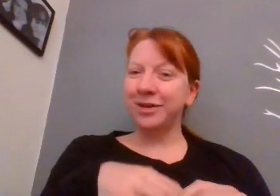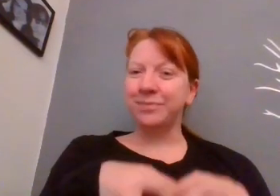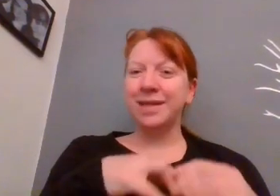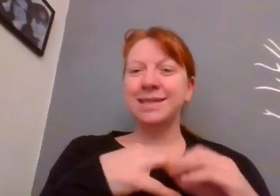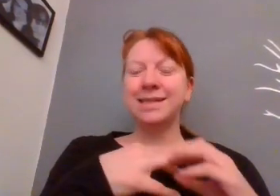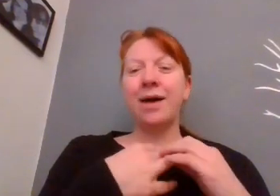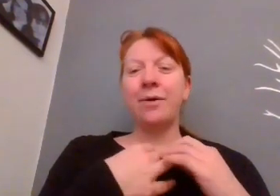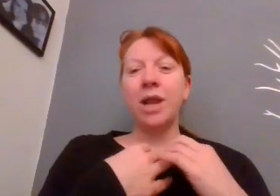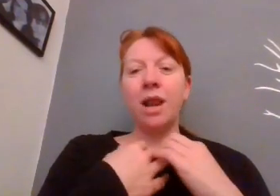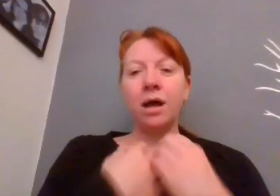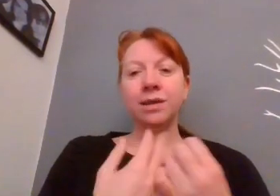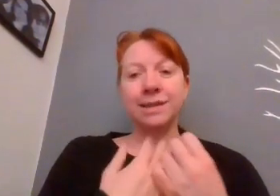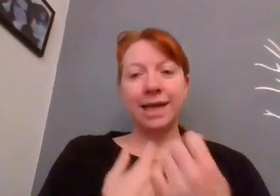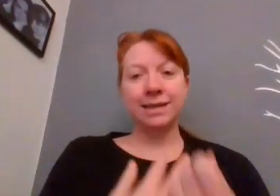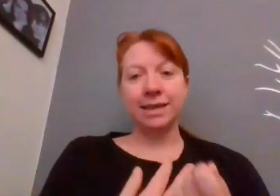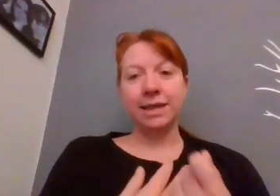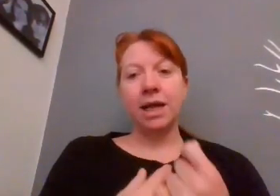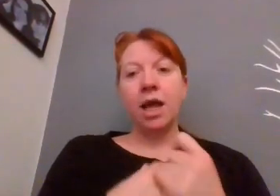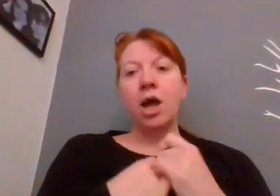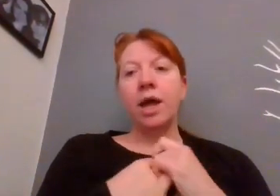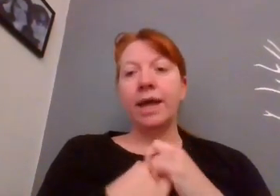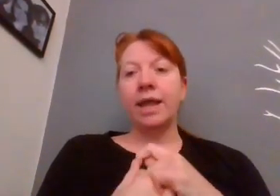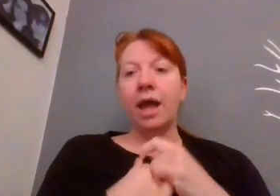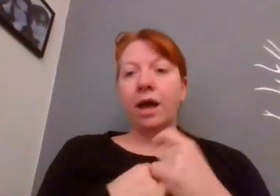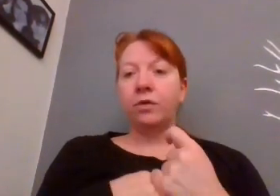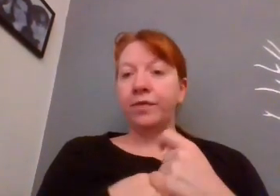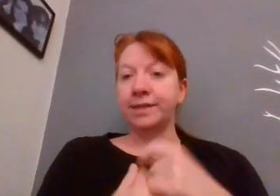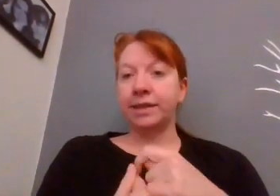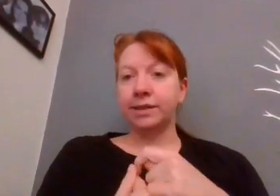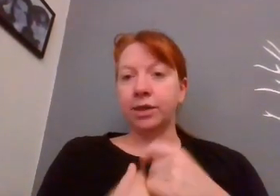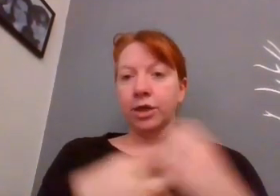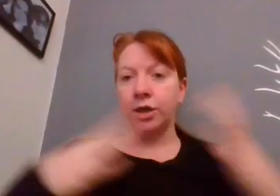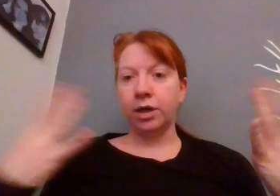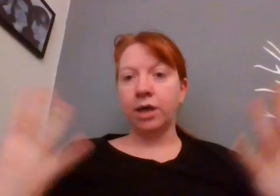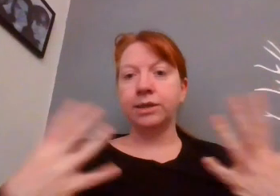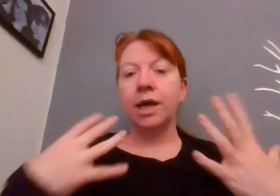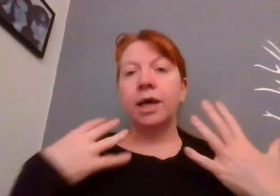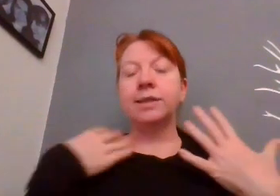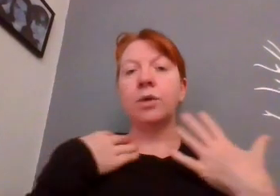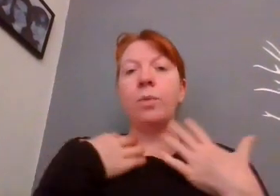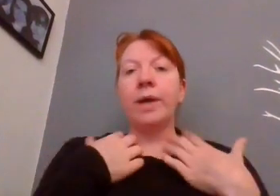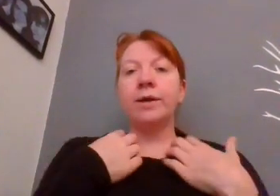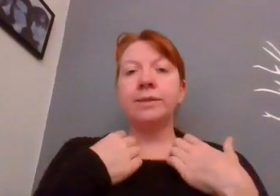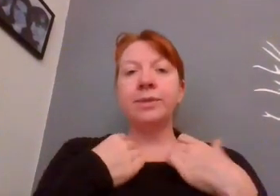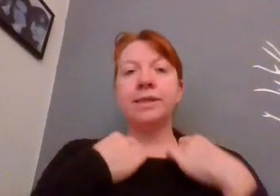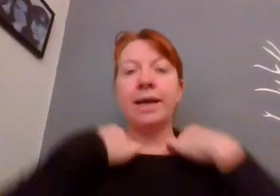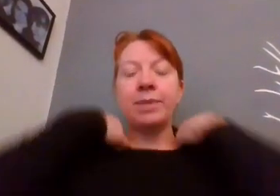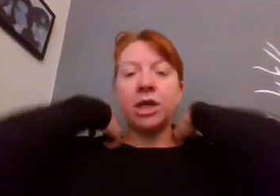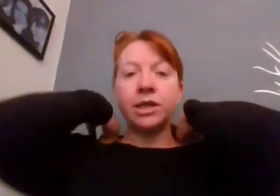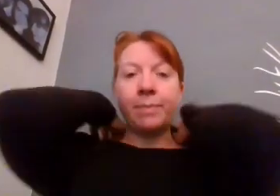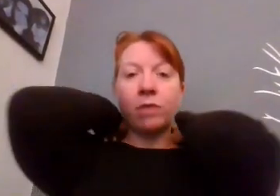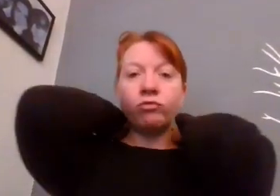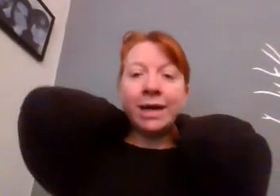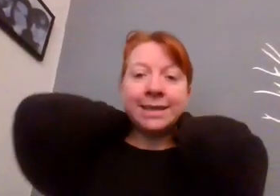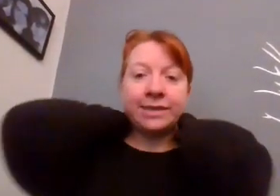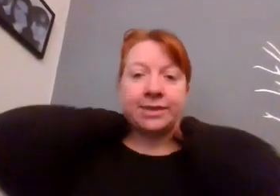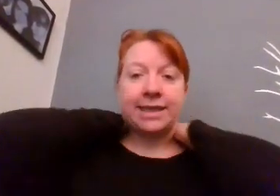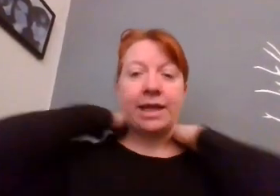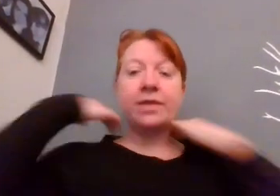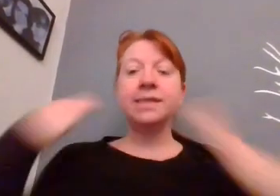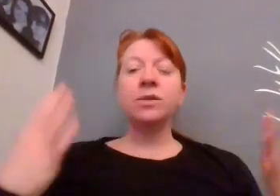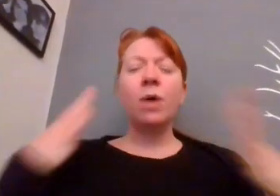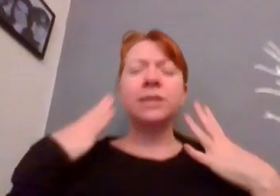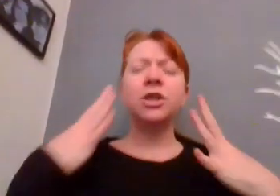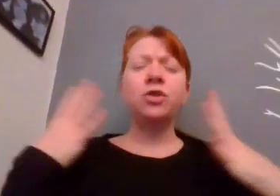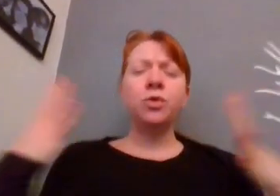Hi and welcome. This is our last lesson in our physics class. So we're going to today be learning about